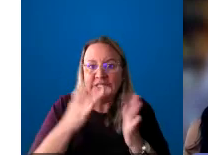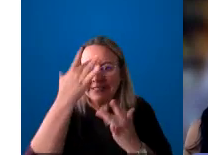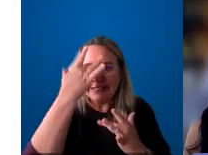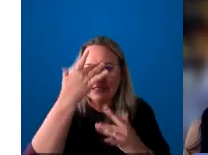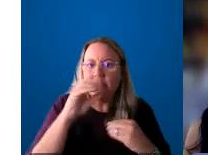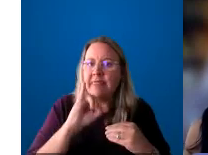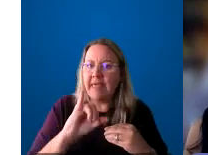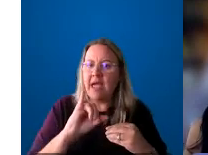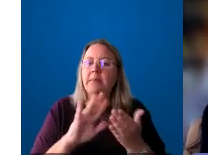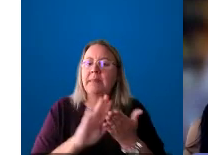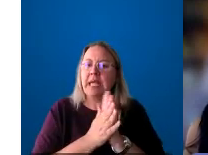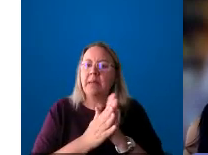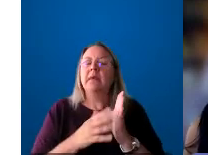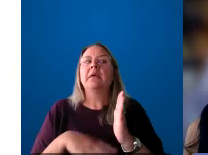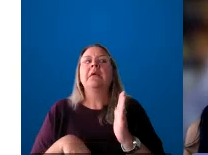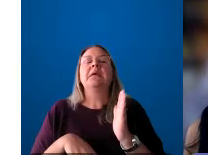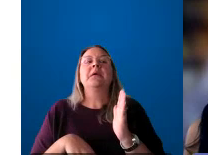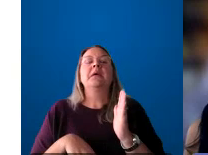implementing and